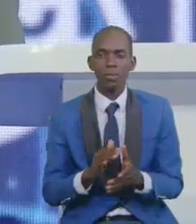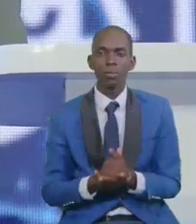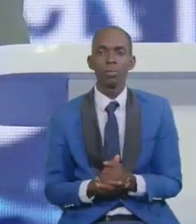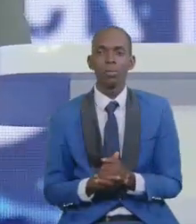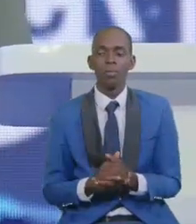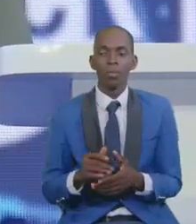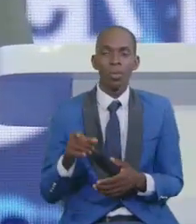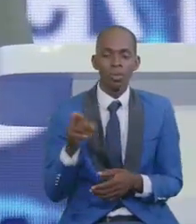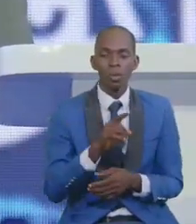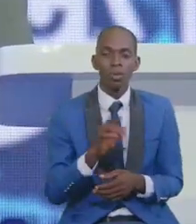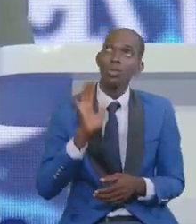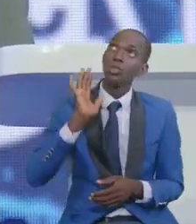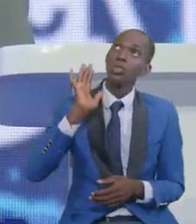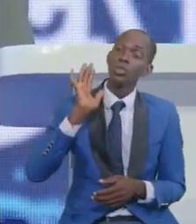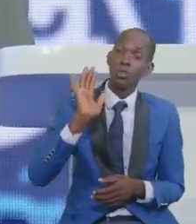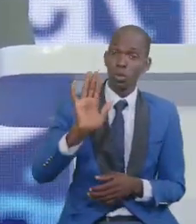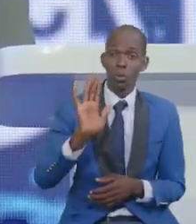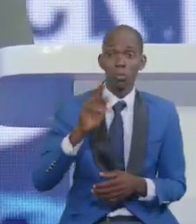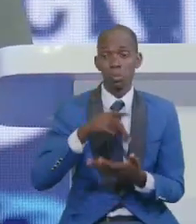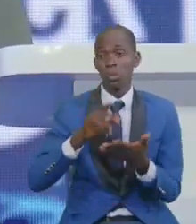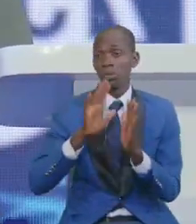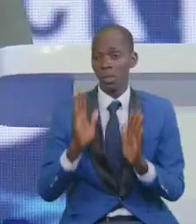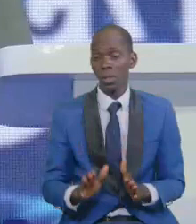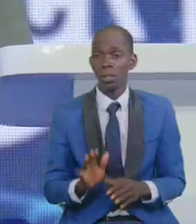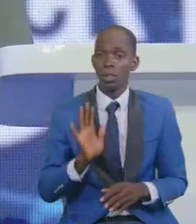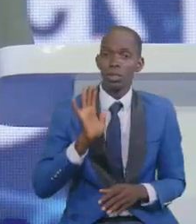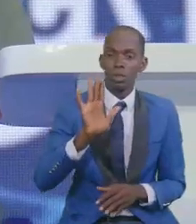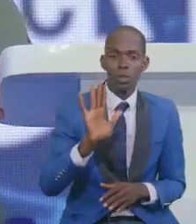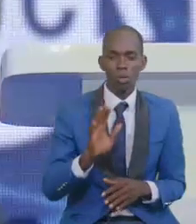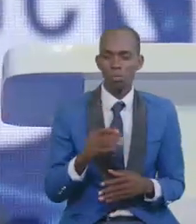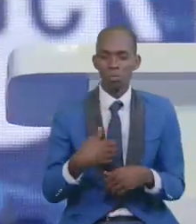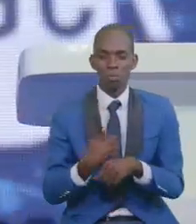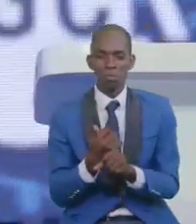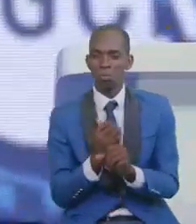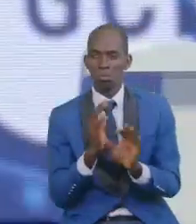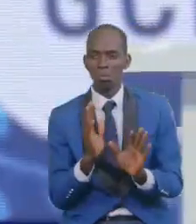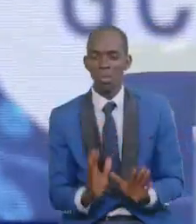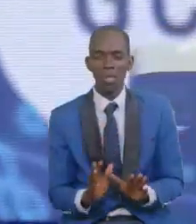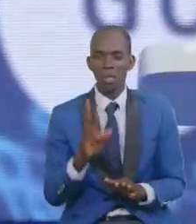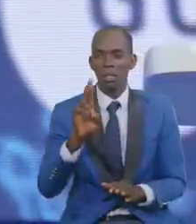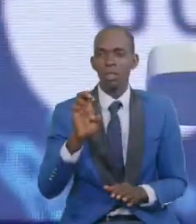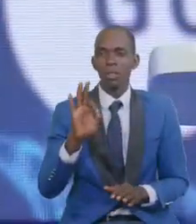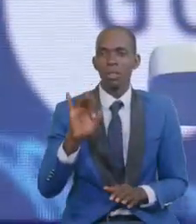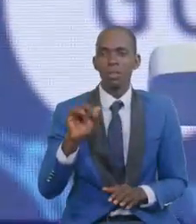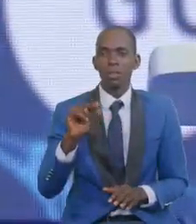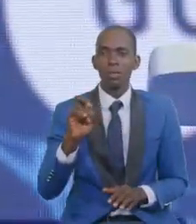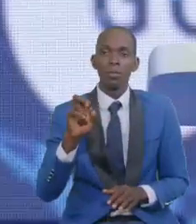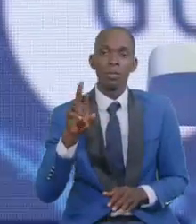your purifier, your refiner, and he lives in you